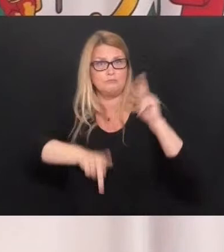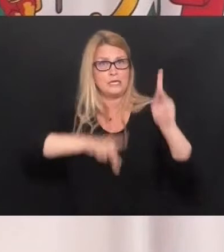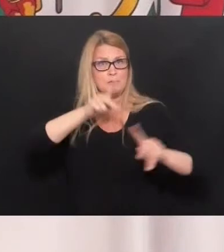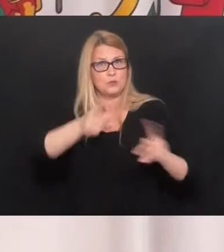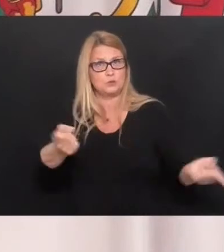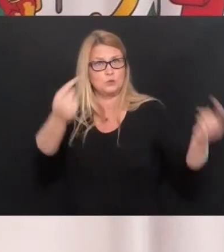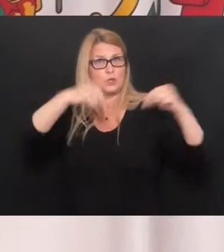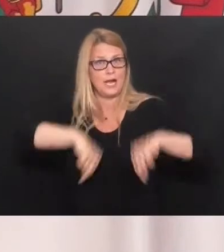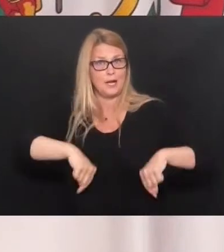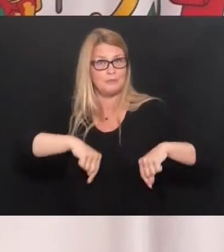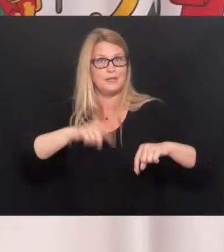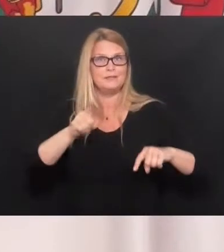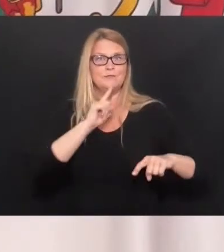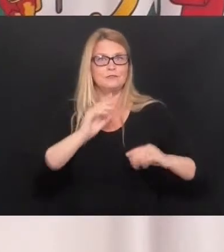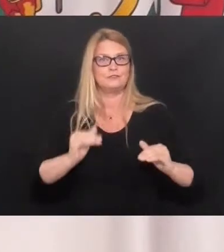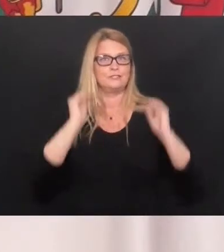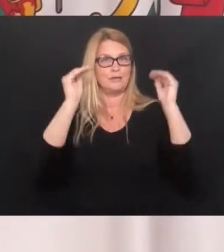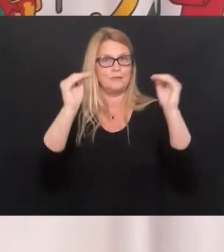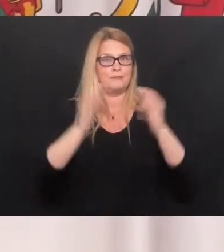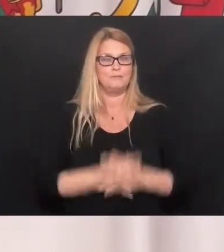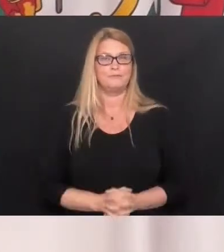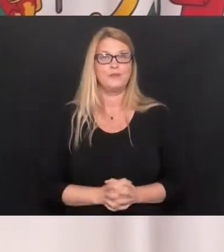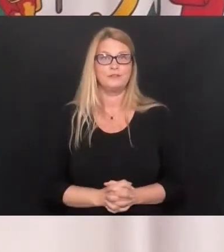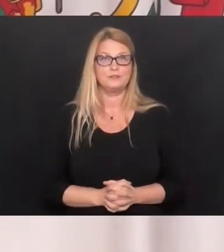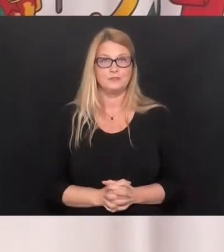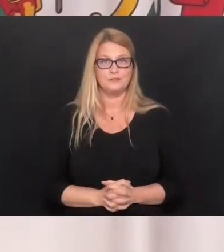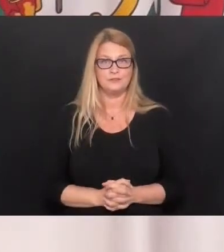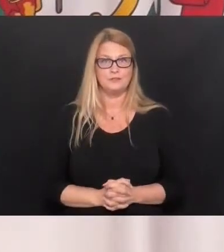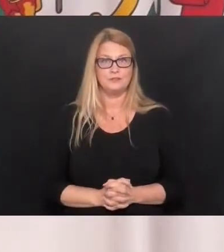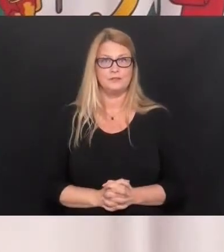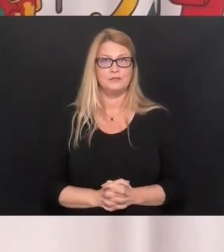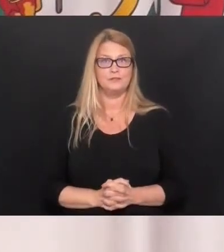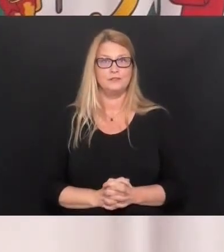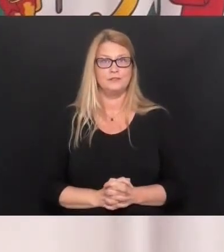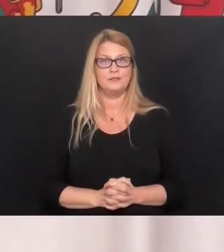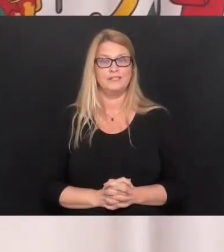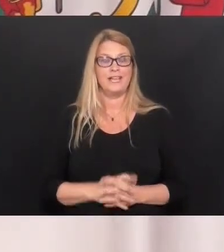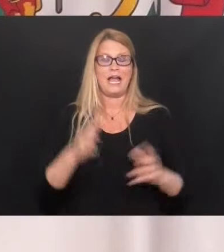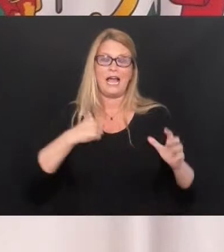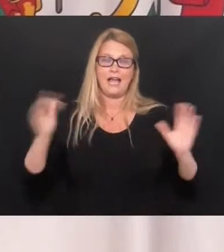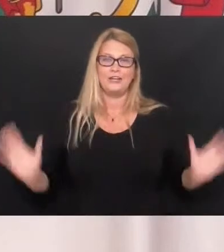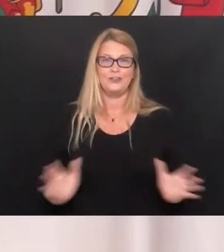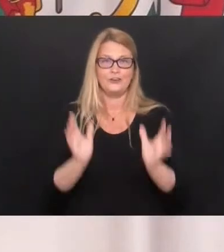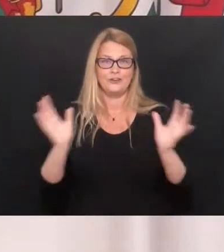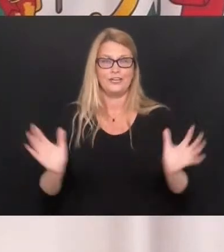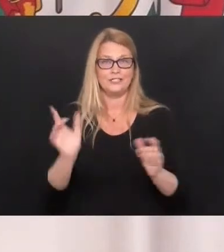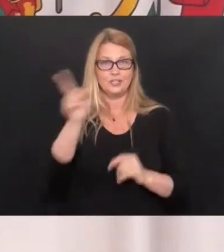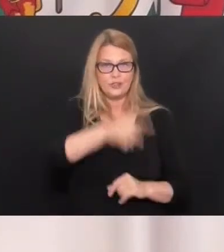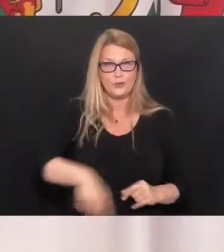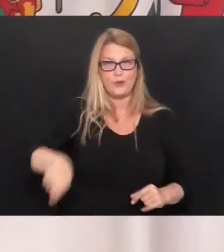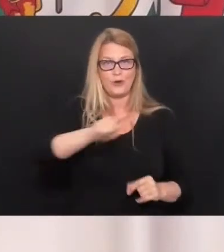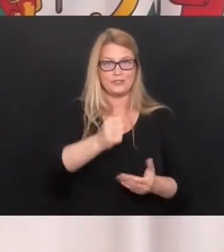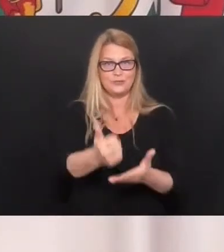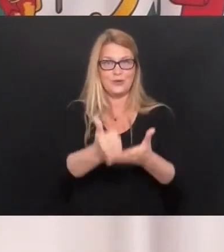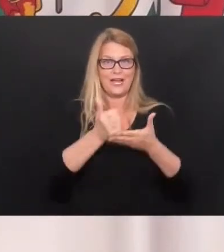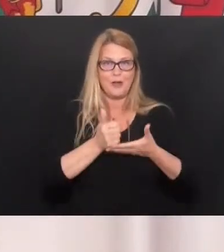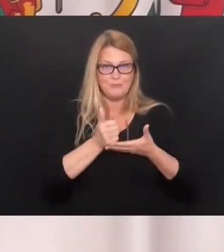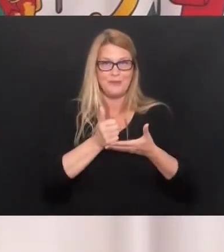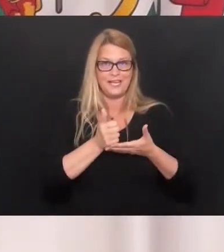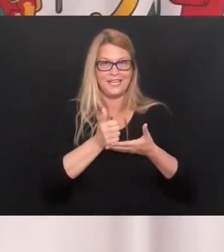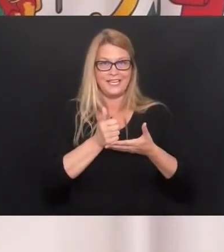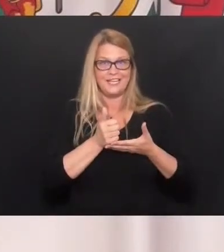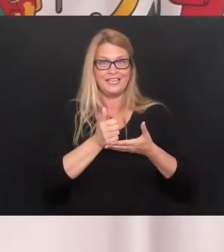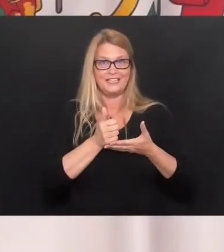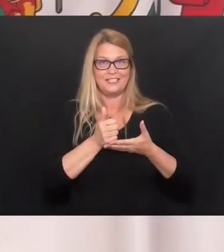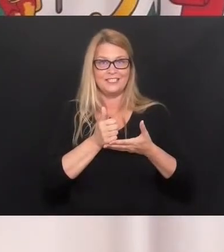stepped up. So again, I encourage everyone out there to help me. Help me really ring